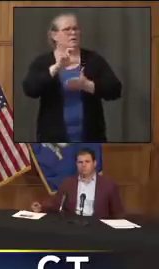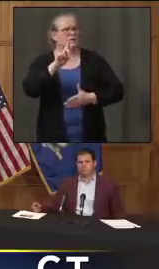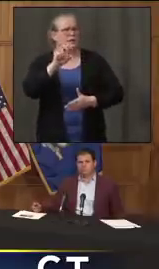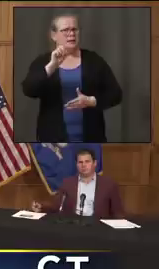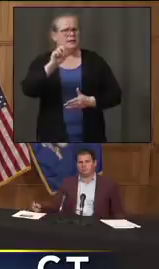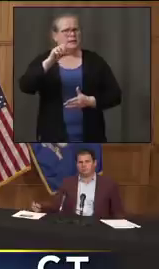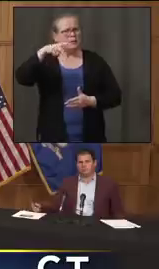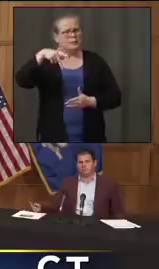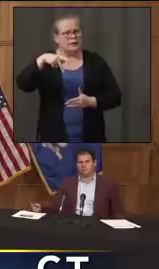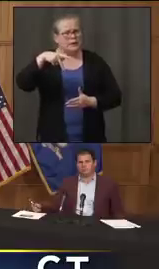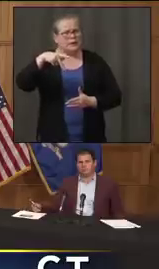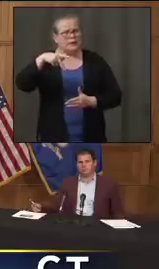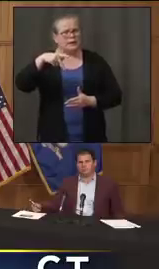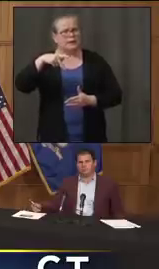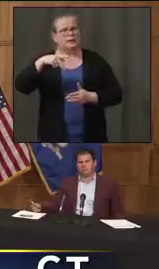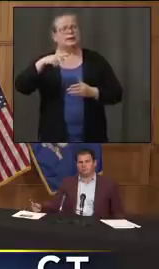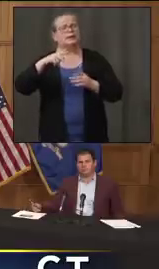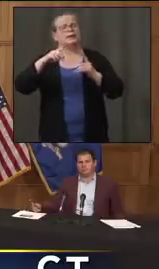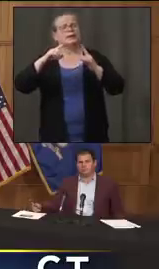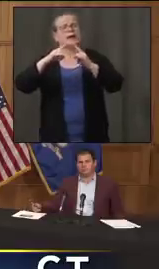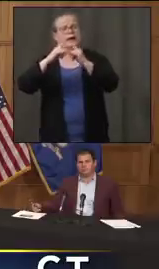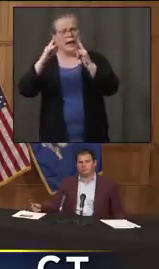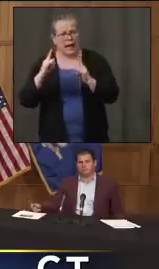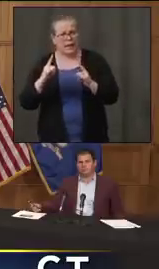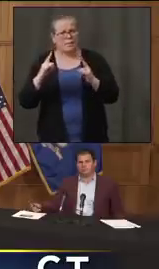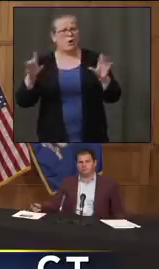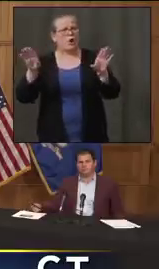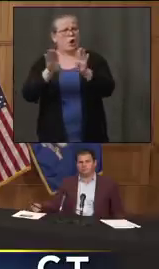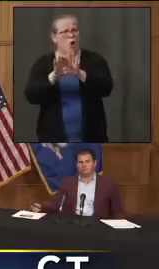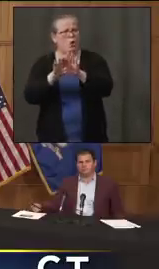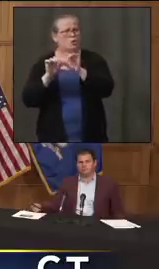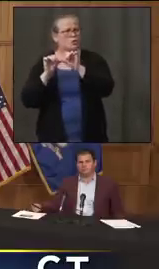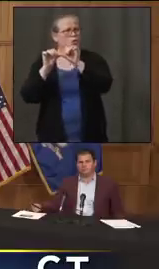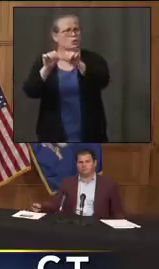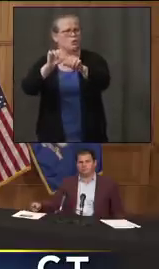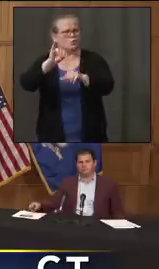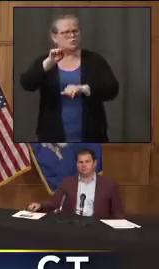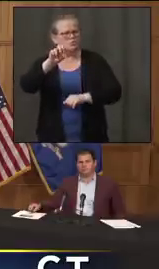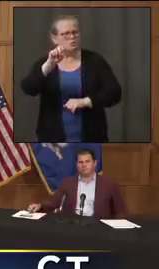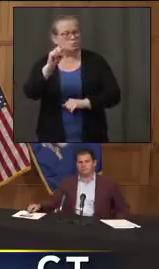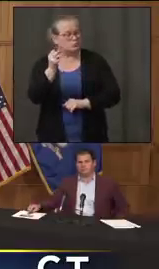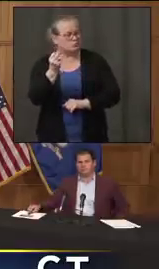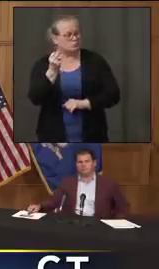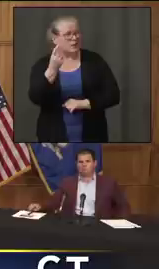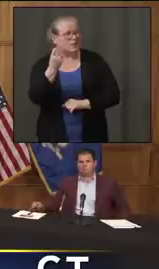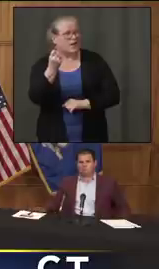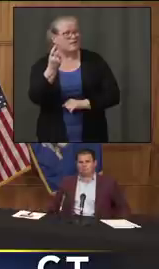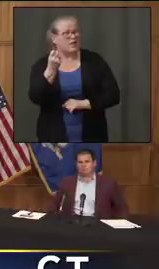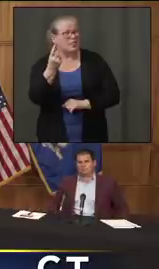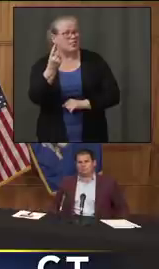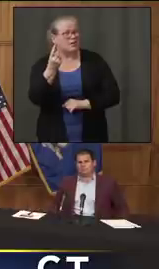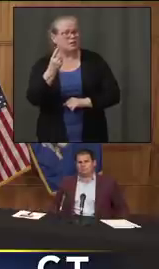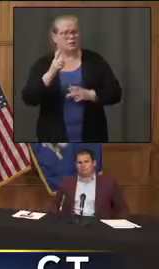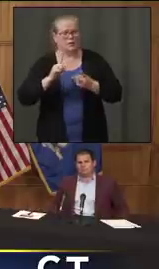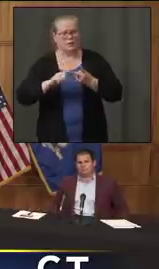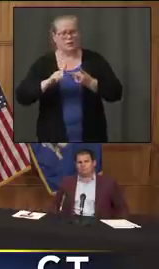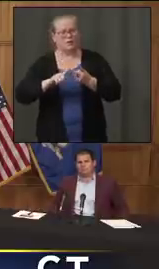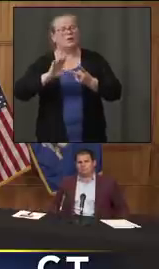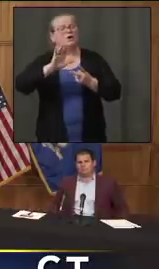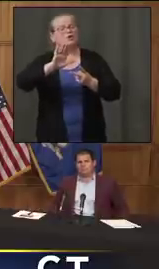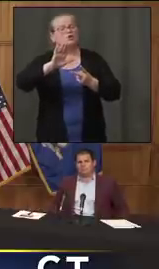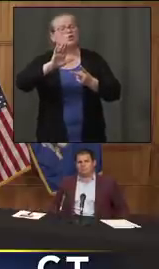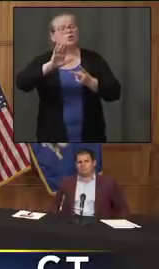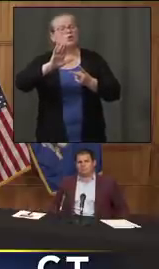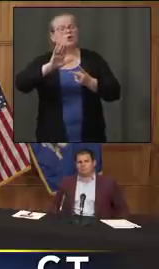campgrounds through June 11th. I believe your earlier executive order on lodging covers private